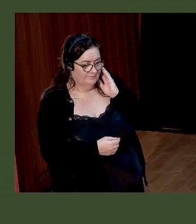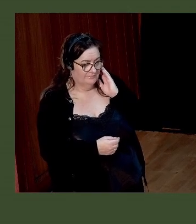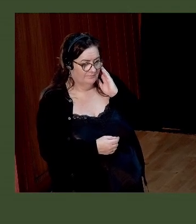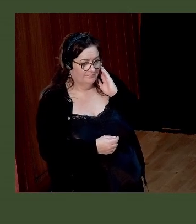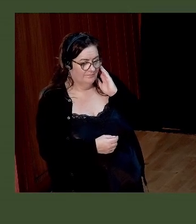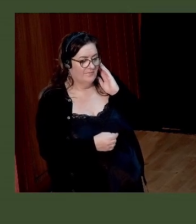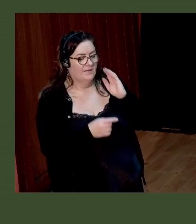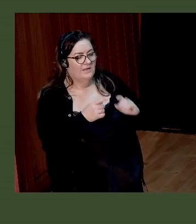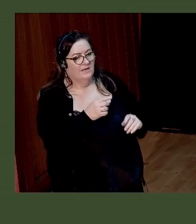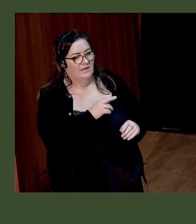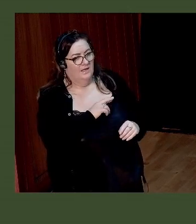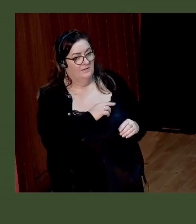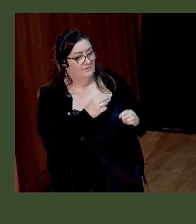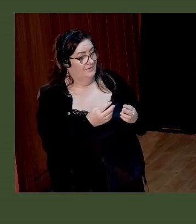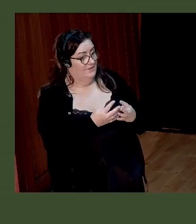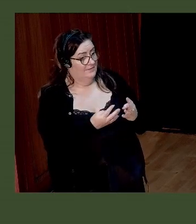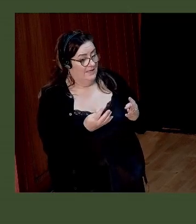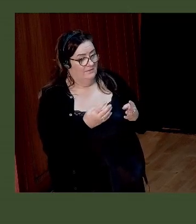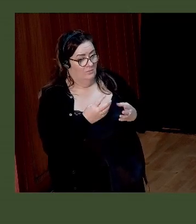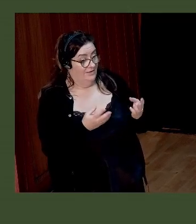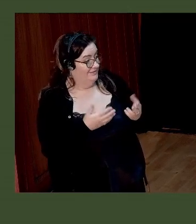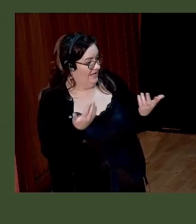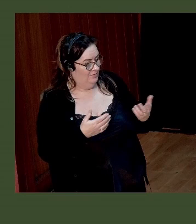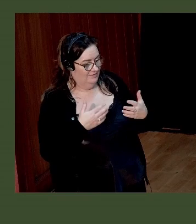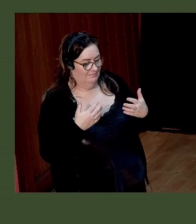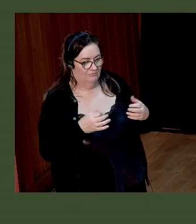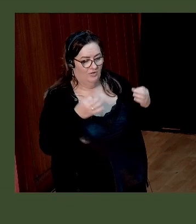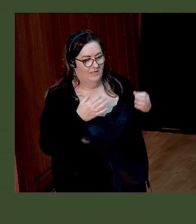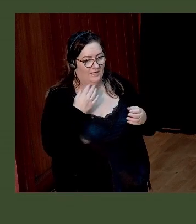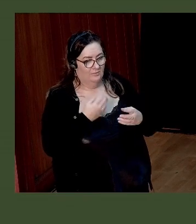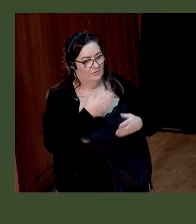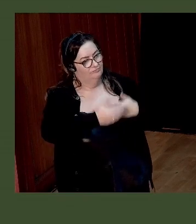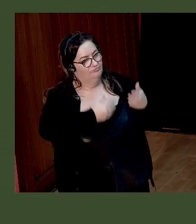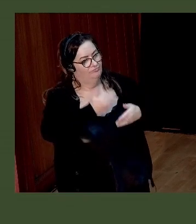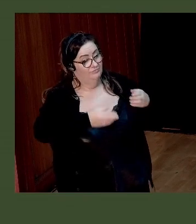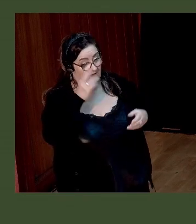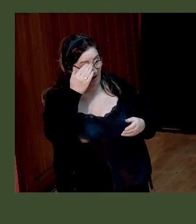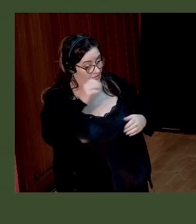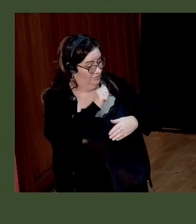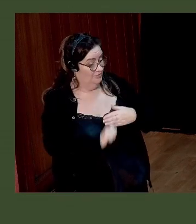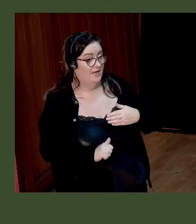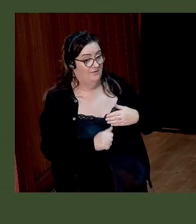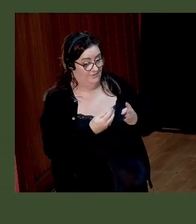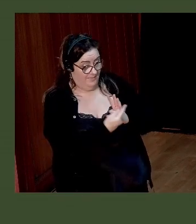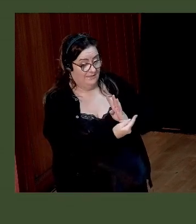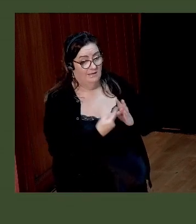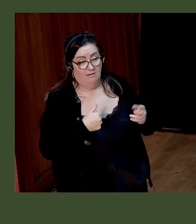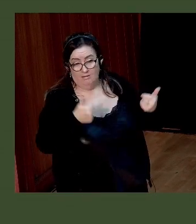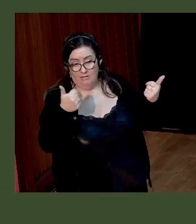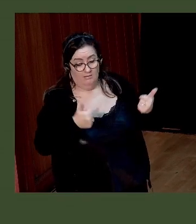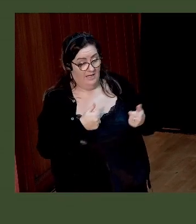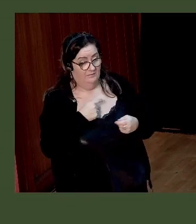it's heartfelt as I welcome this particular panel through the medium of Irish at this Congress. And I note that this panel is talking about the